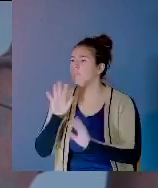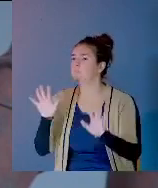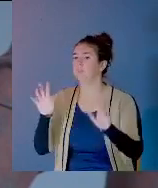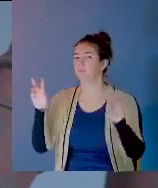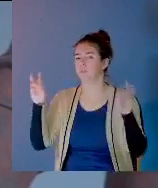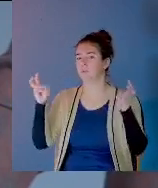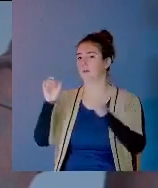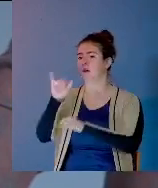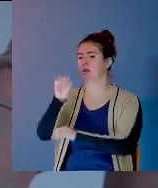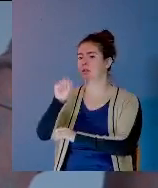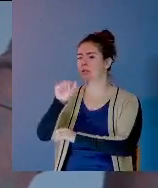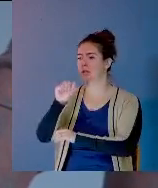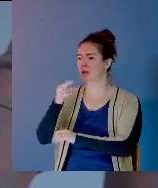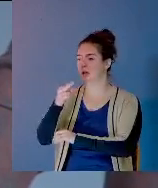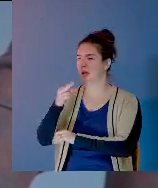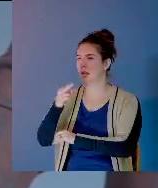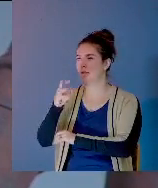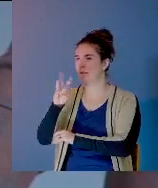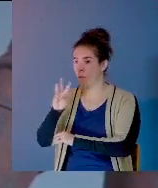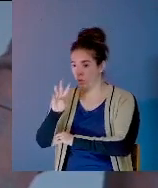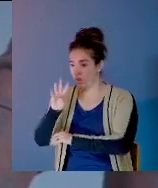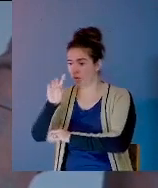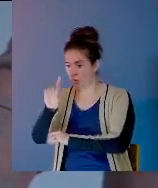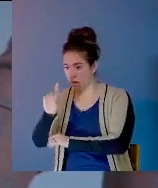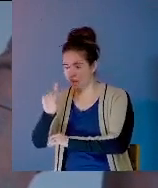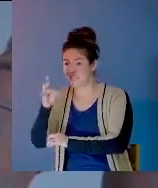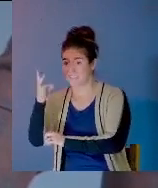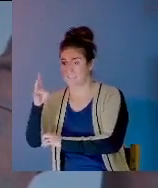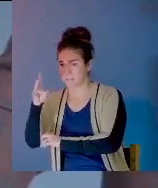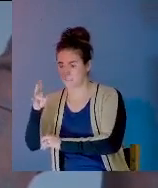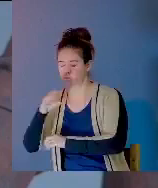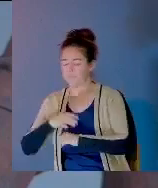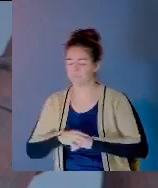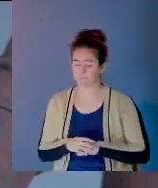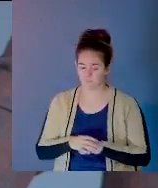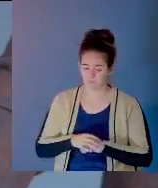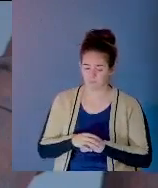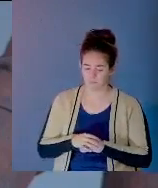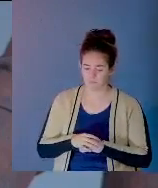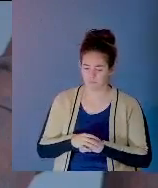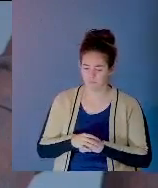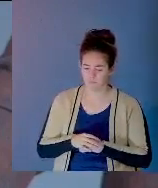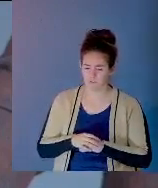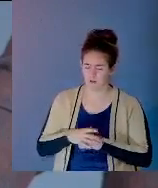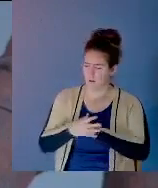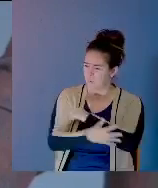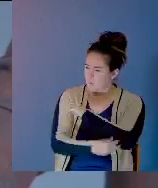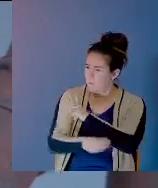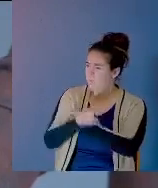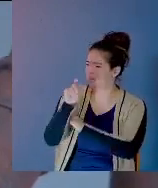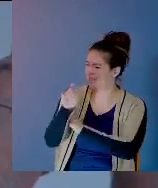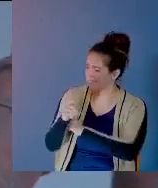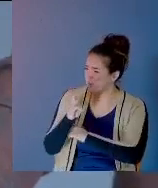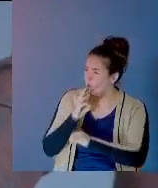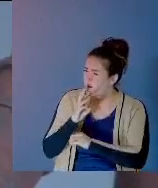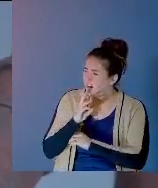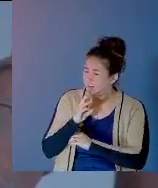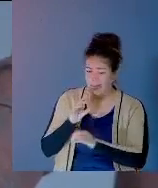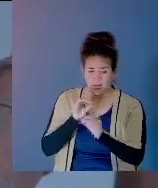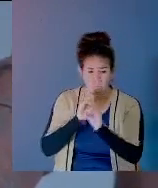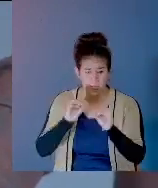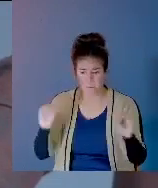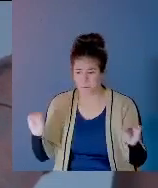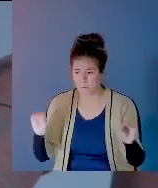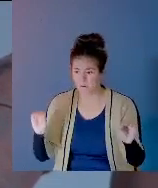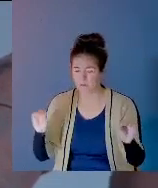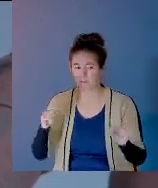41:17. When the poor and needy need water, there is none, and their tongue faileth for thirst. I, the Lord, will hear them. I,